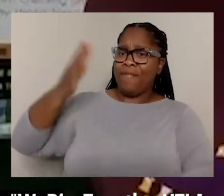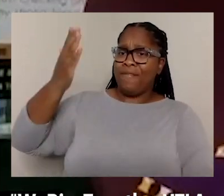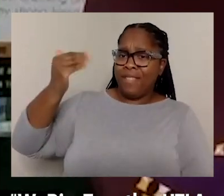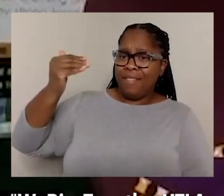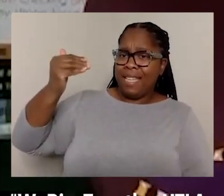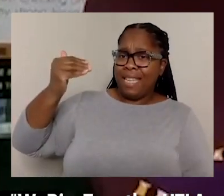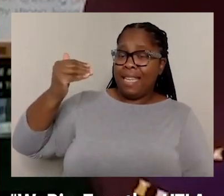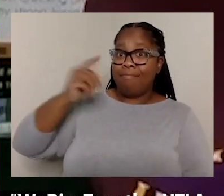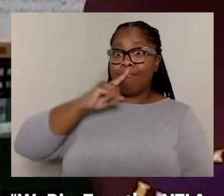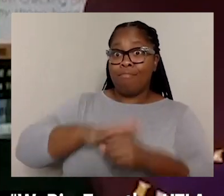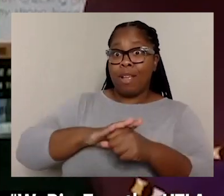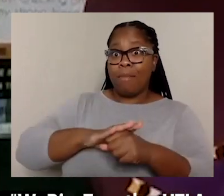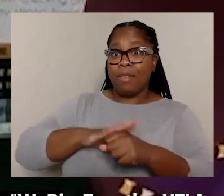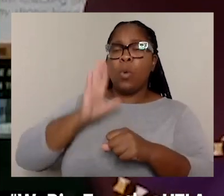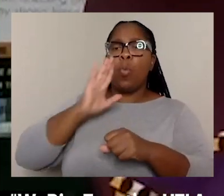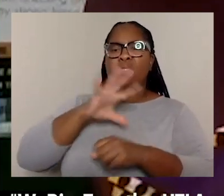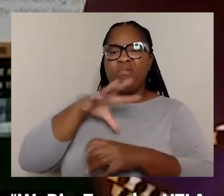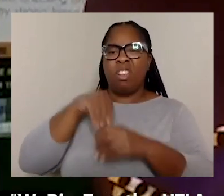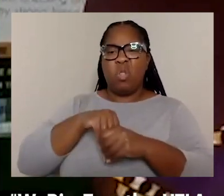chat below.